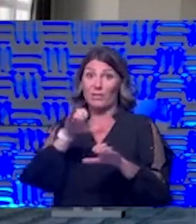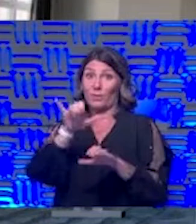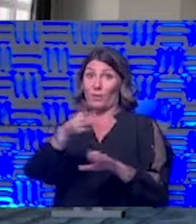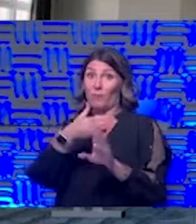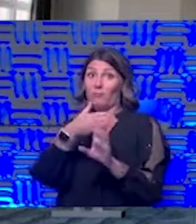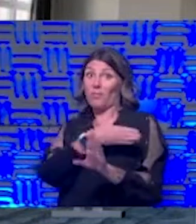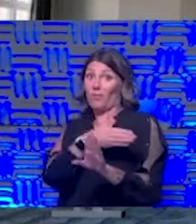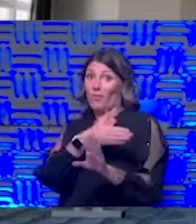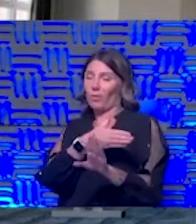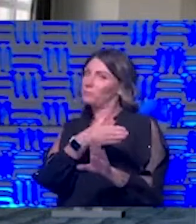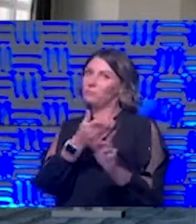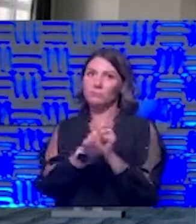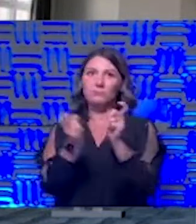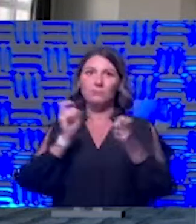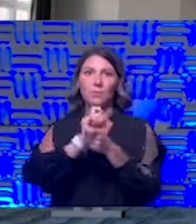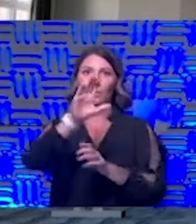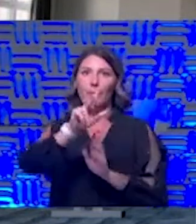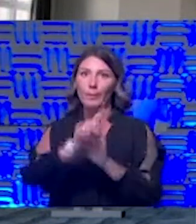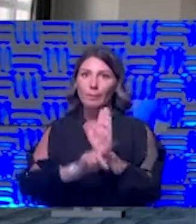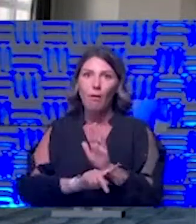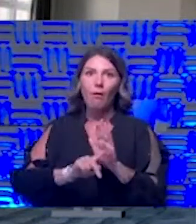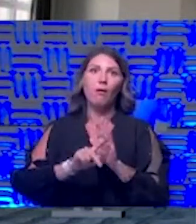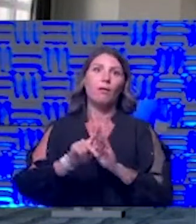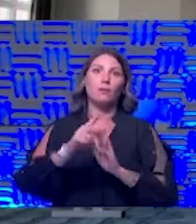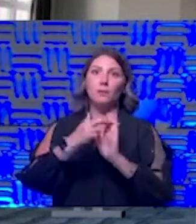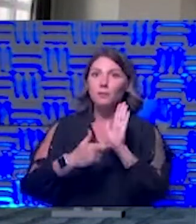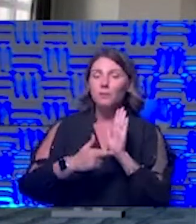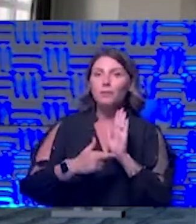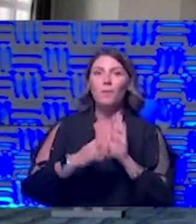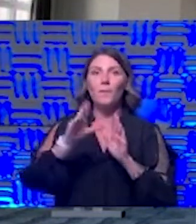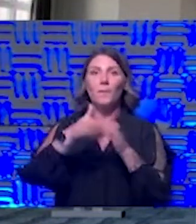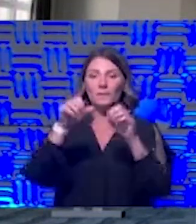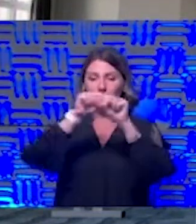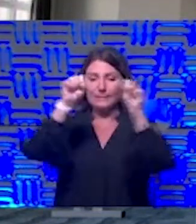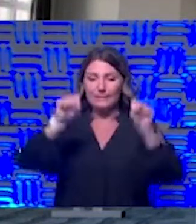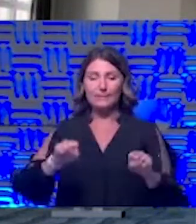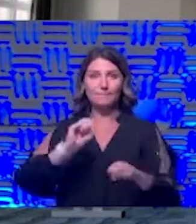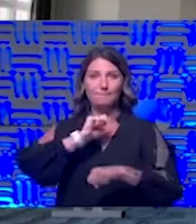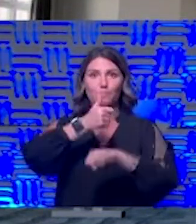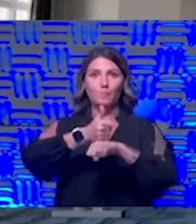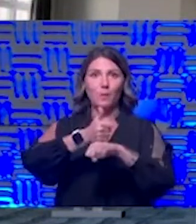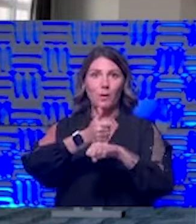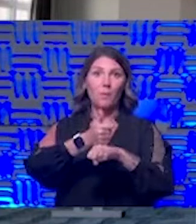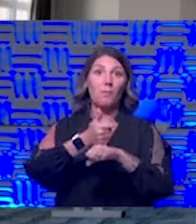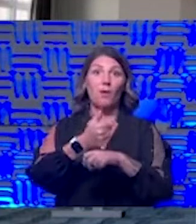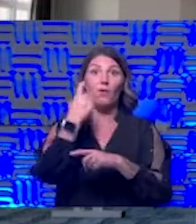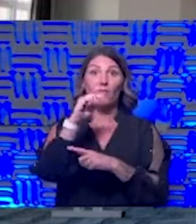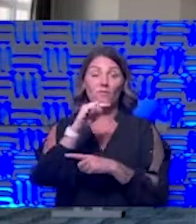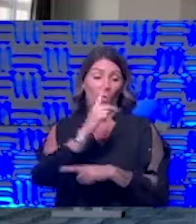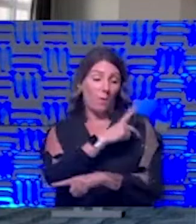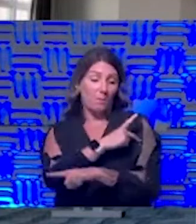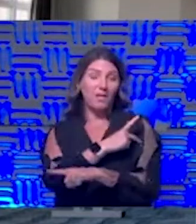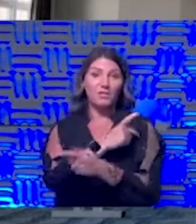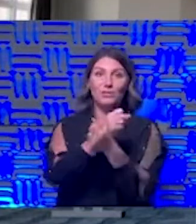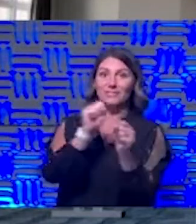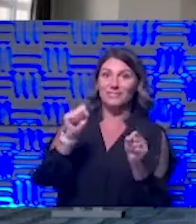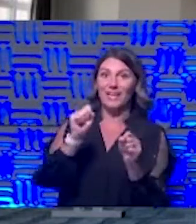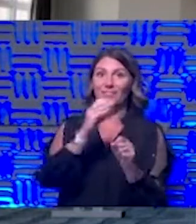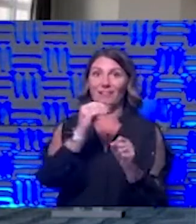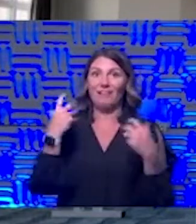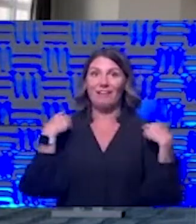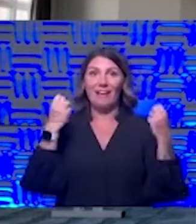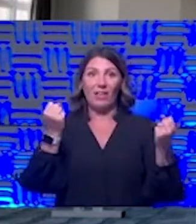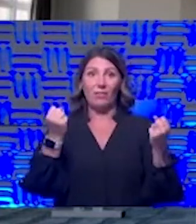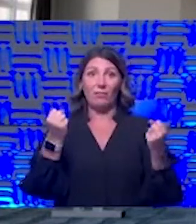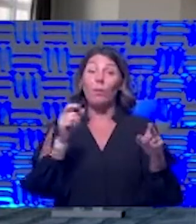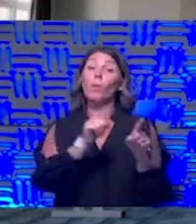their policies, their protocols. All of their systems are geared toward keeping the patients safe and healthy and keeping their staff